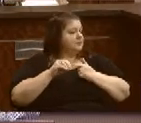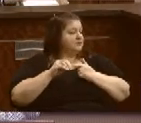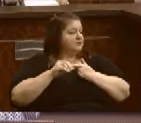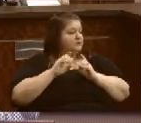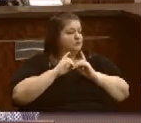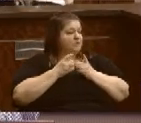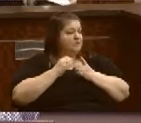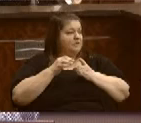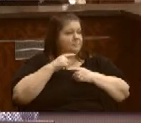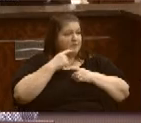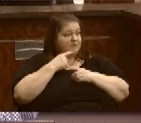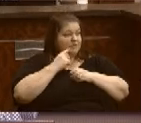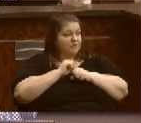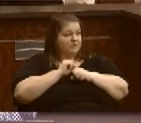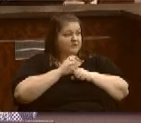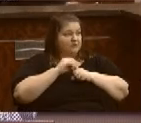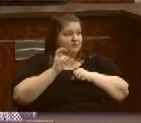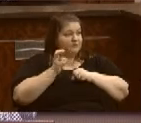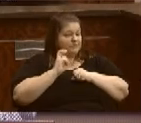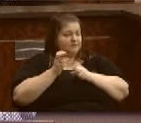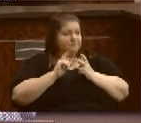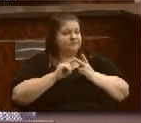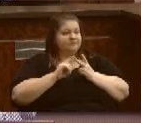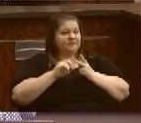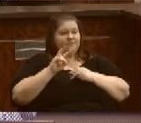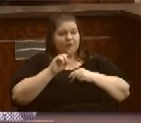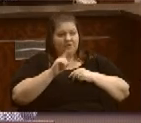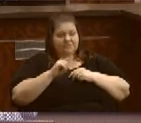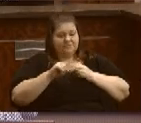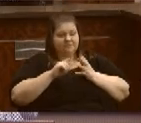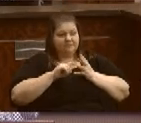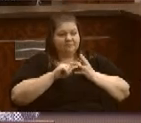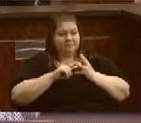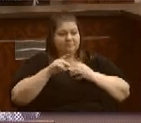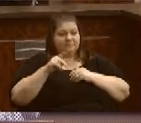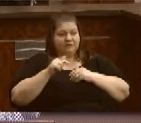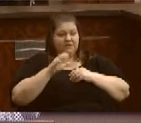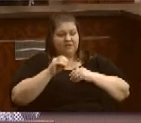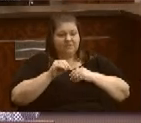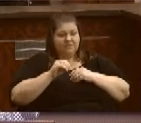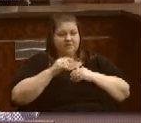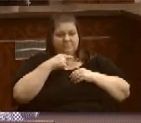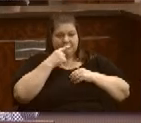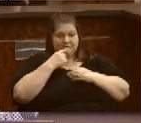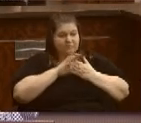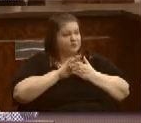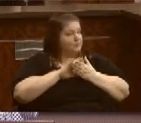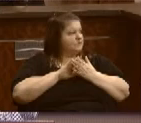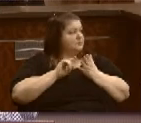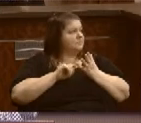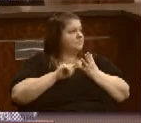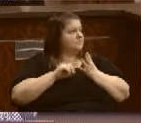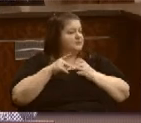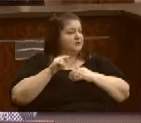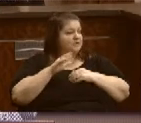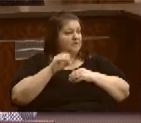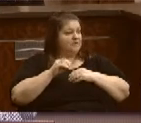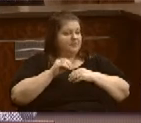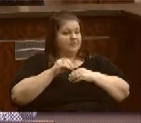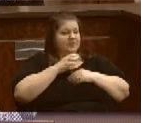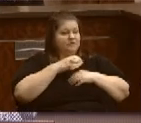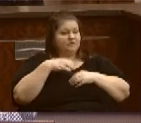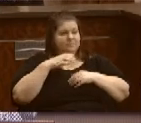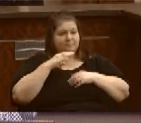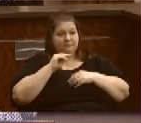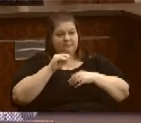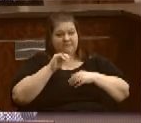Department of Public Works and Transportation, Verizon, Prince George's County Public School, Prince George's County Council Member Mary